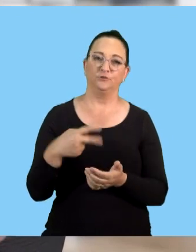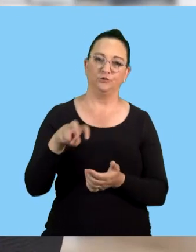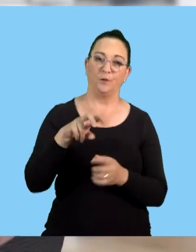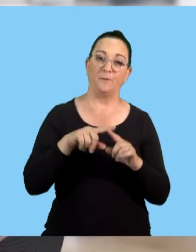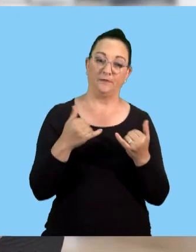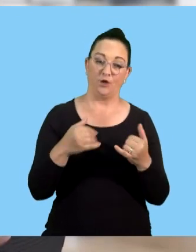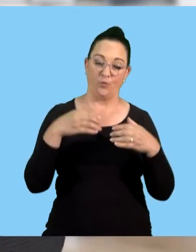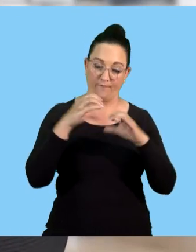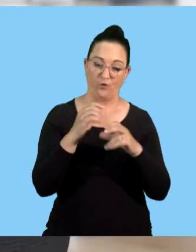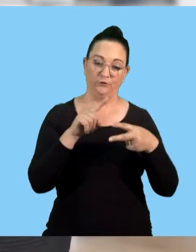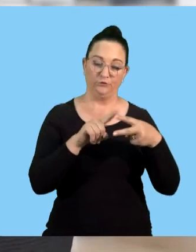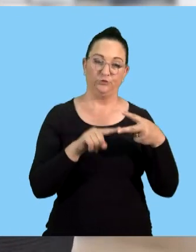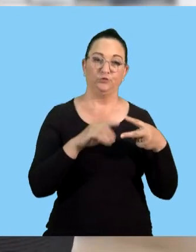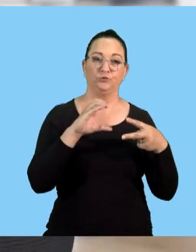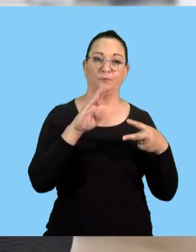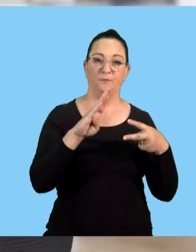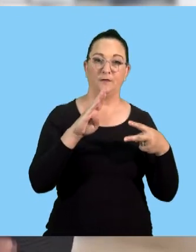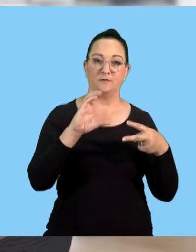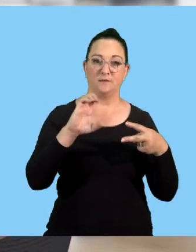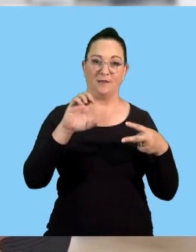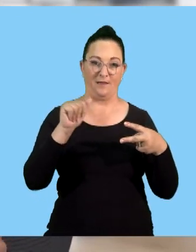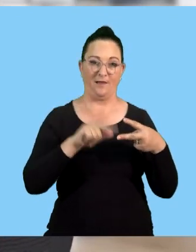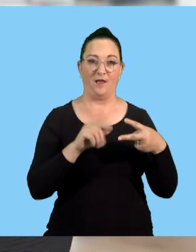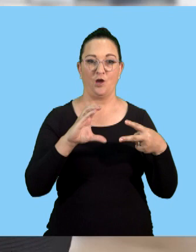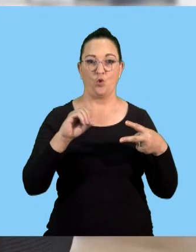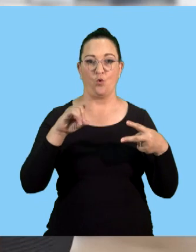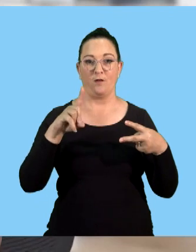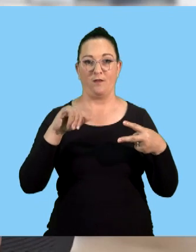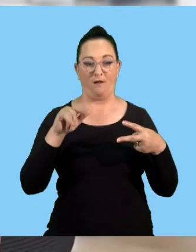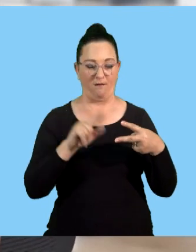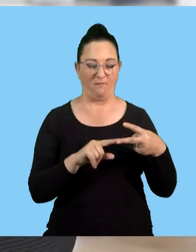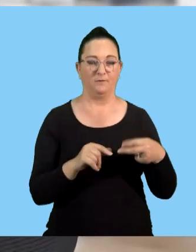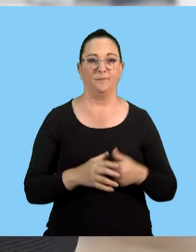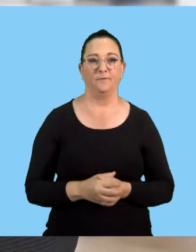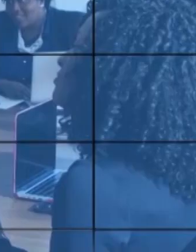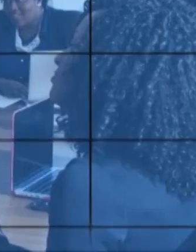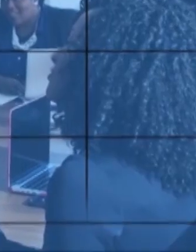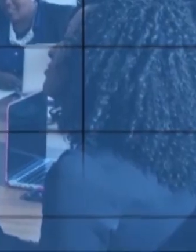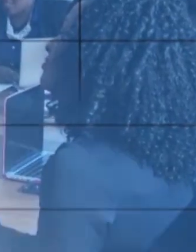Don't forget, I said we'll be focusing on the BCA and the COIRA. So I'll see you just now.